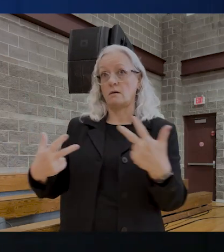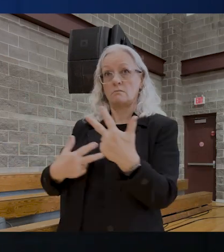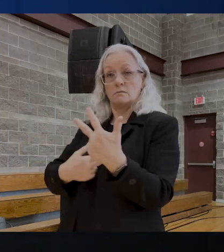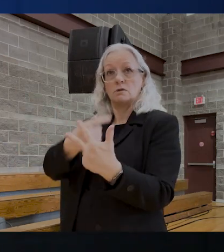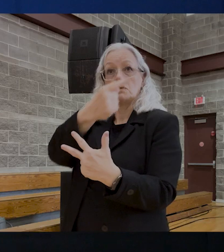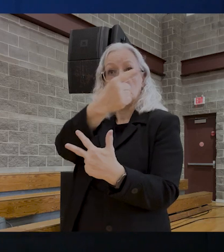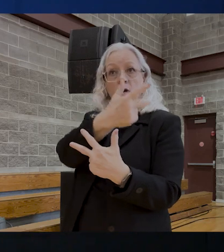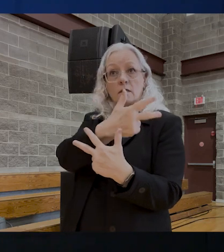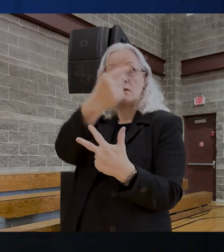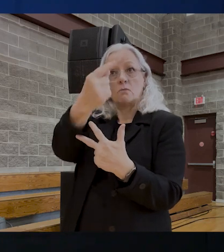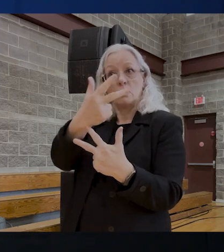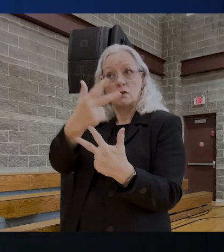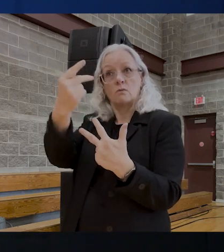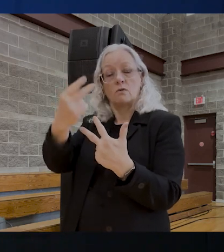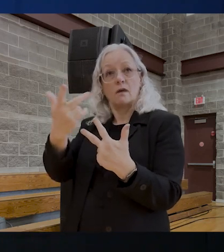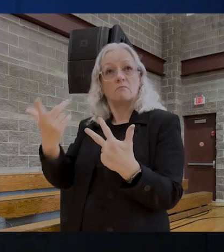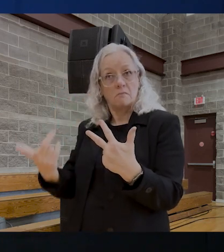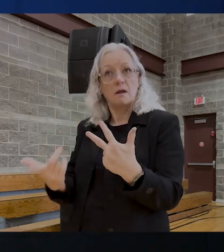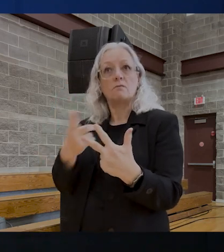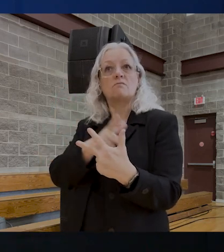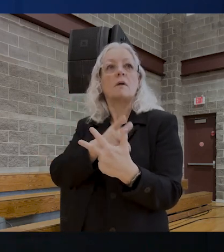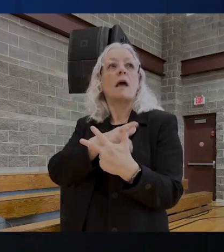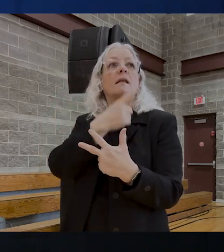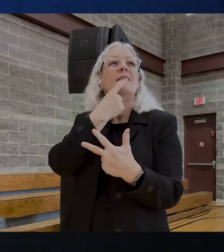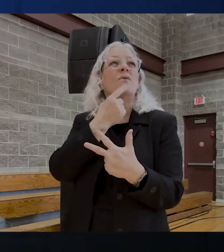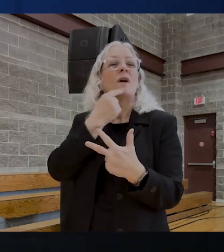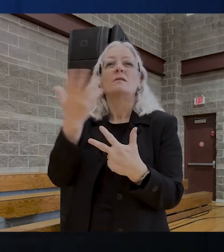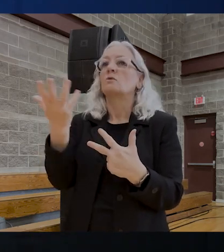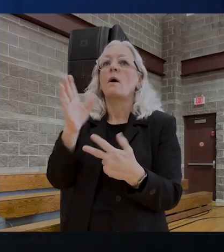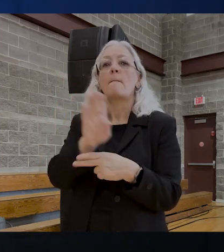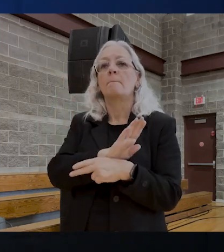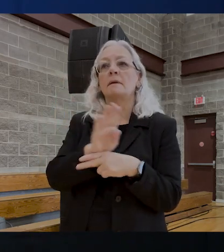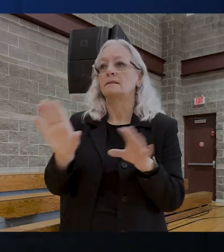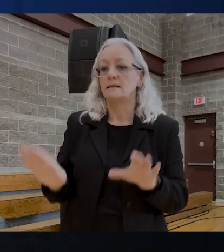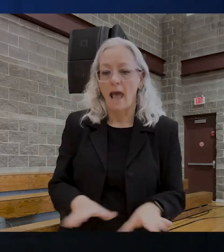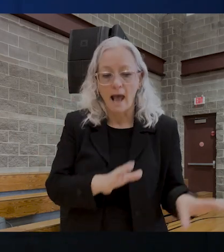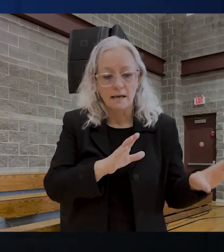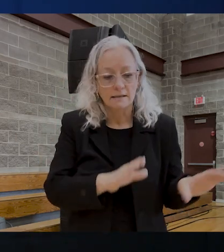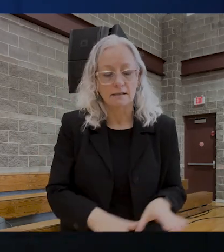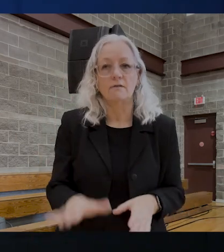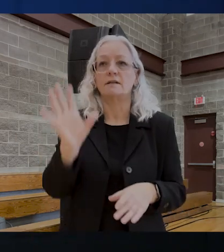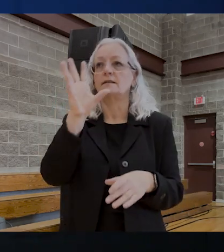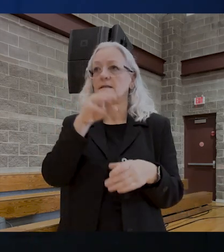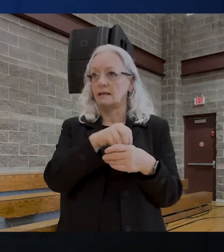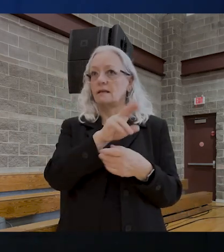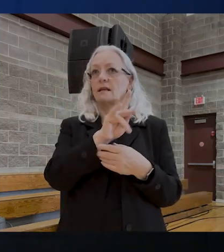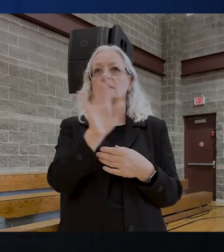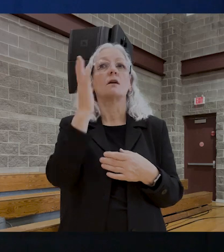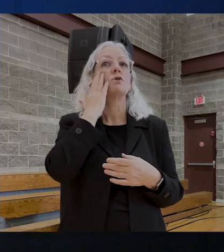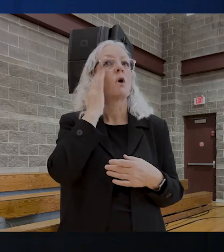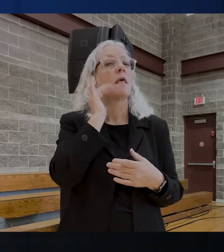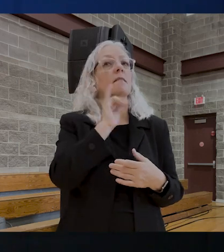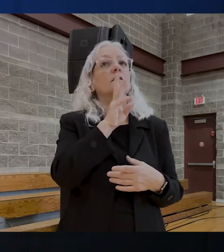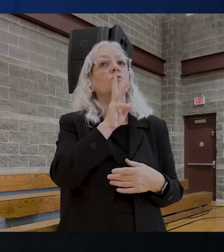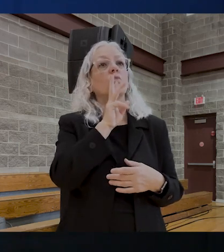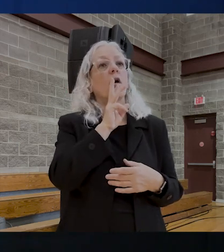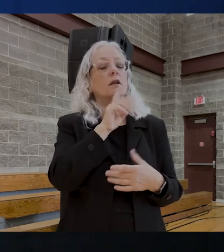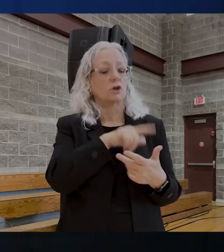third in red are business type activities in Kansas City's budget. That's our water and